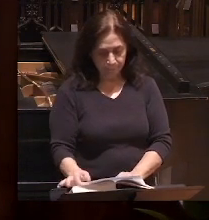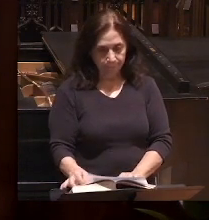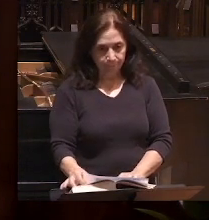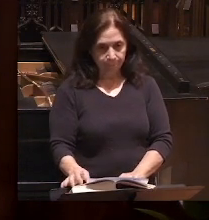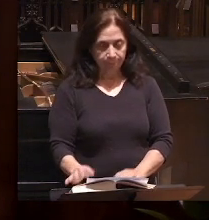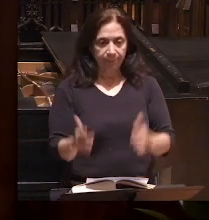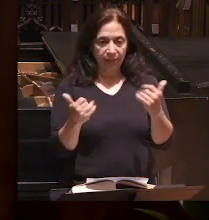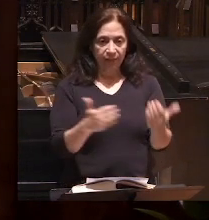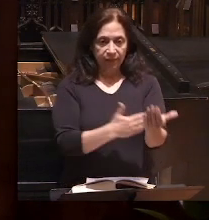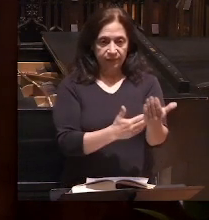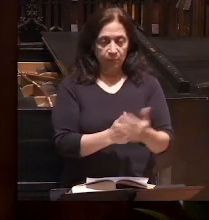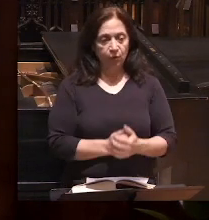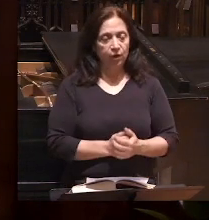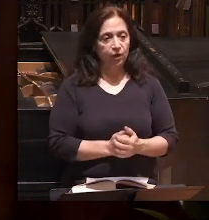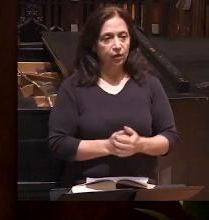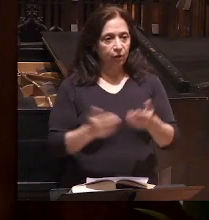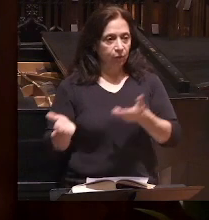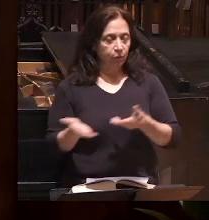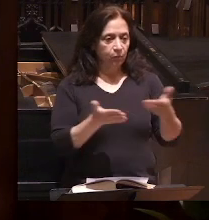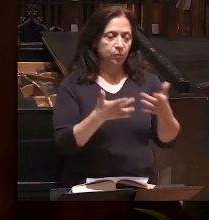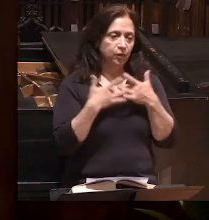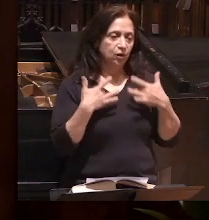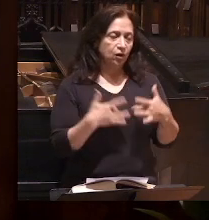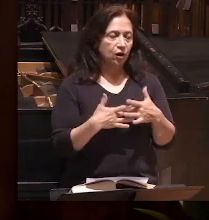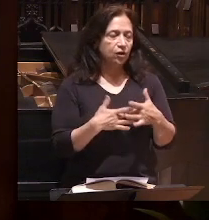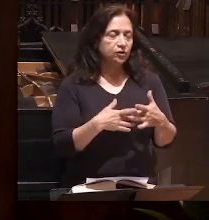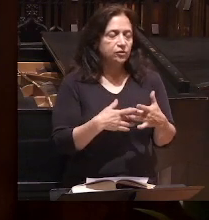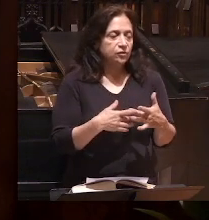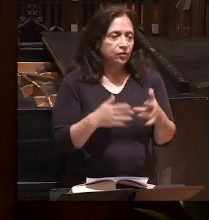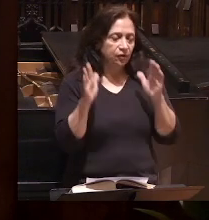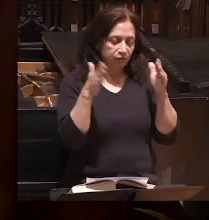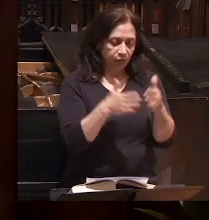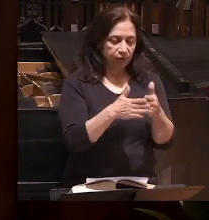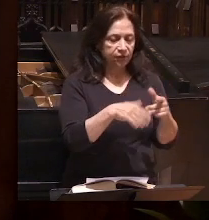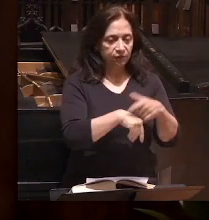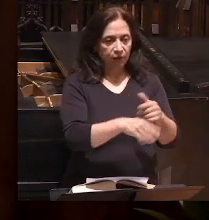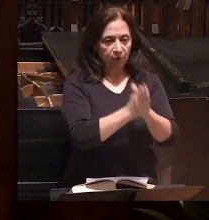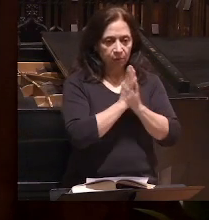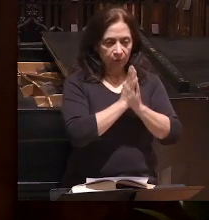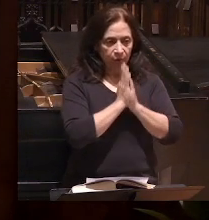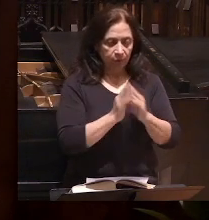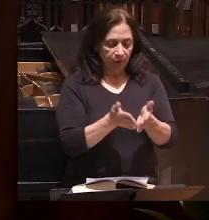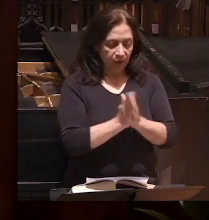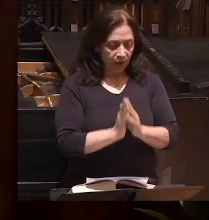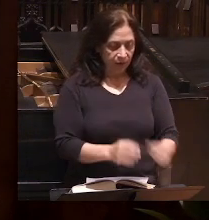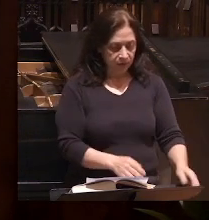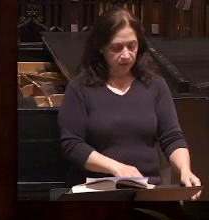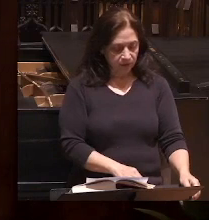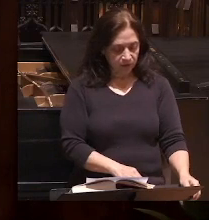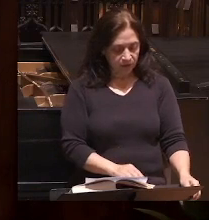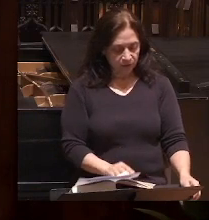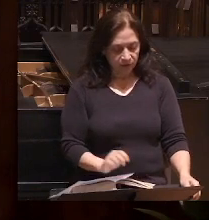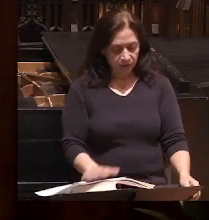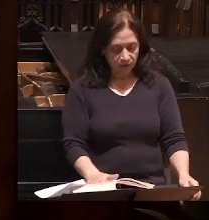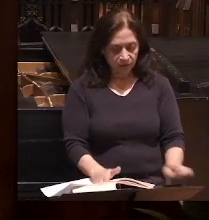This morning, as we bring our hearts to a time of prayer, I would ask that we would